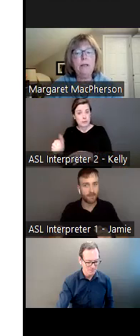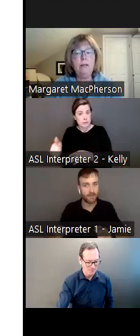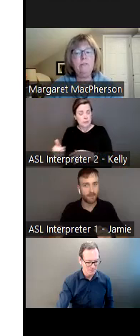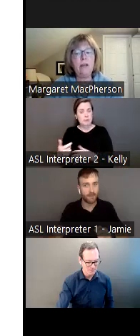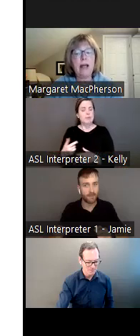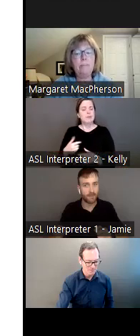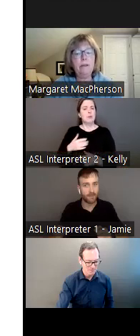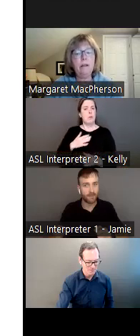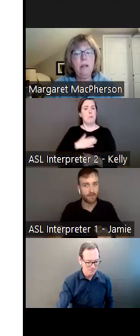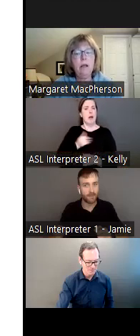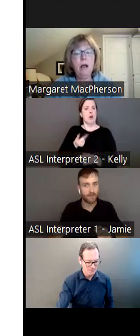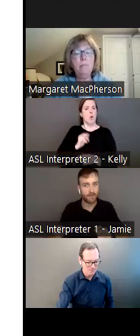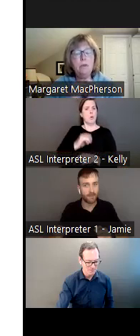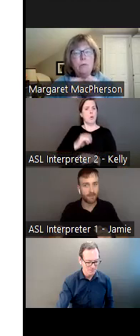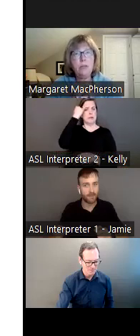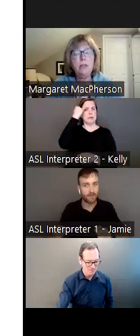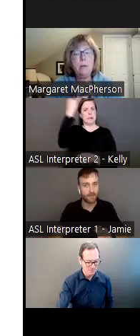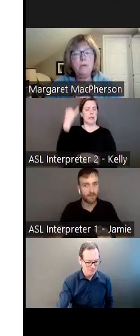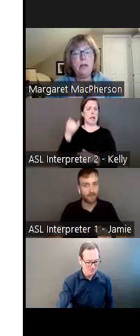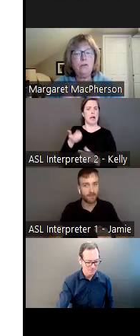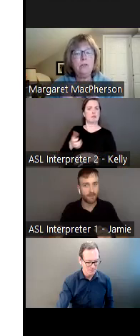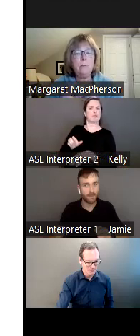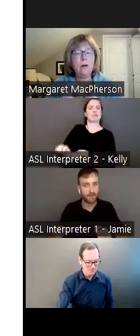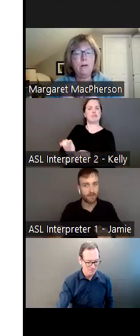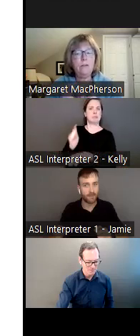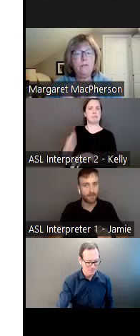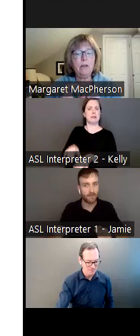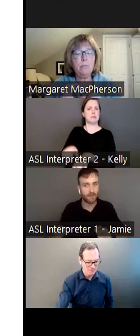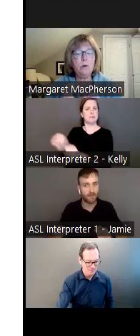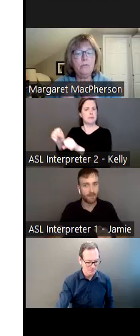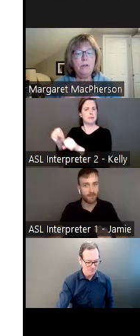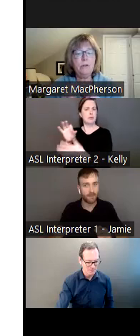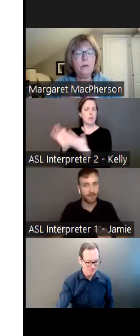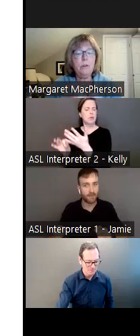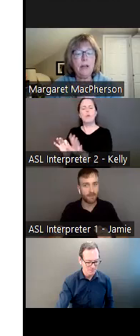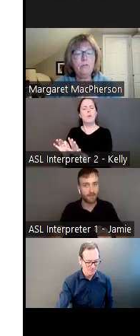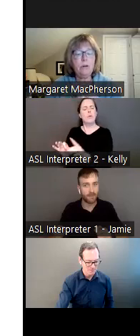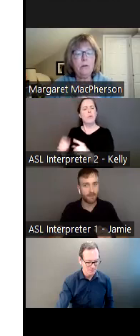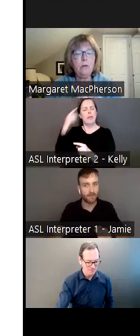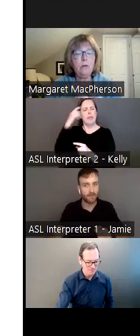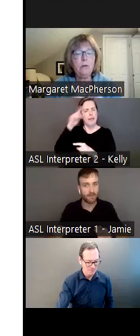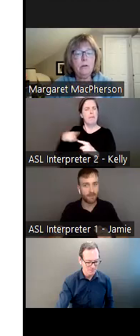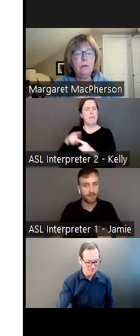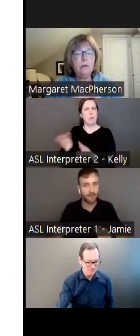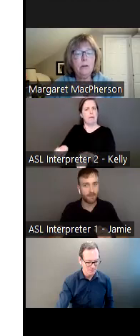about what needs to happen, you know, thinking about that choice biography of the other person. Go to the next one.